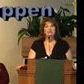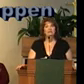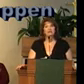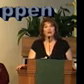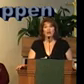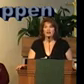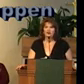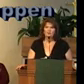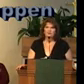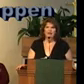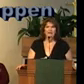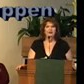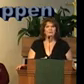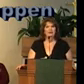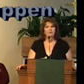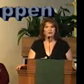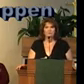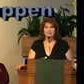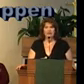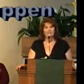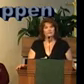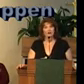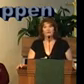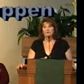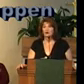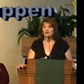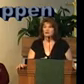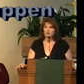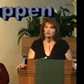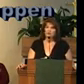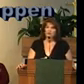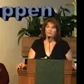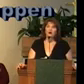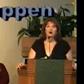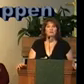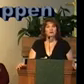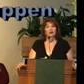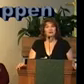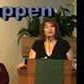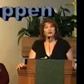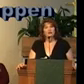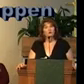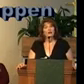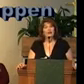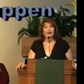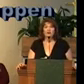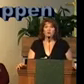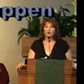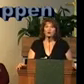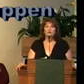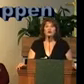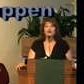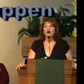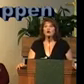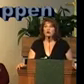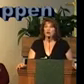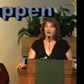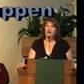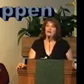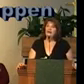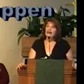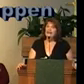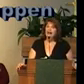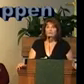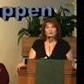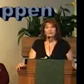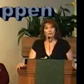those places, that you protect them and keep them safe from those that want to do them harm, so that one day the world will know,